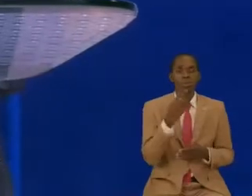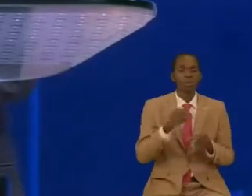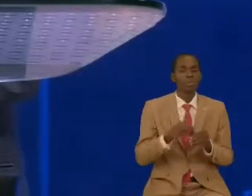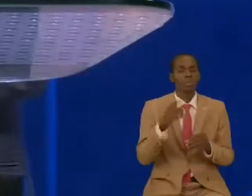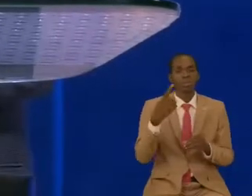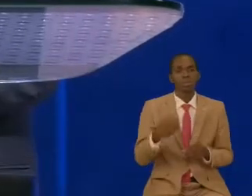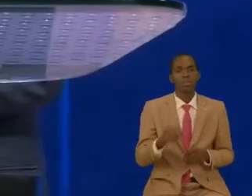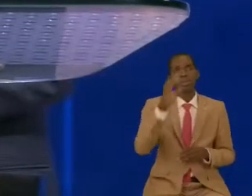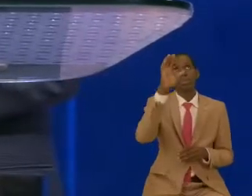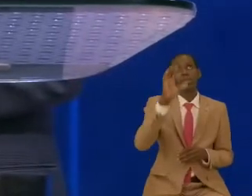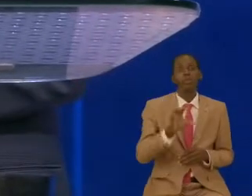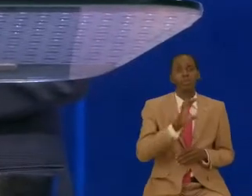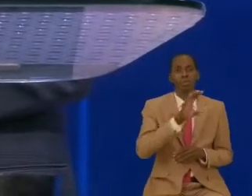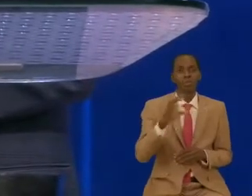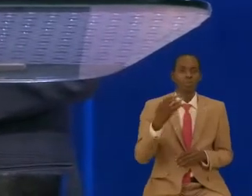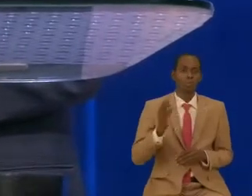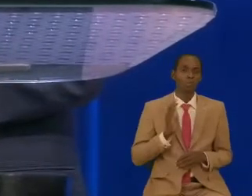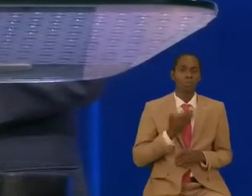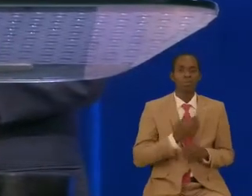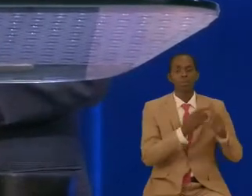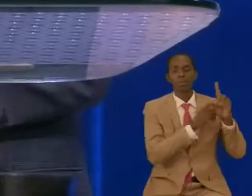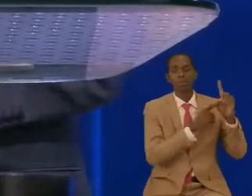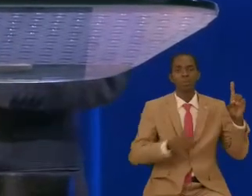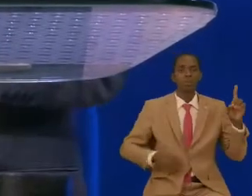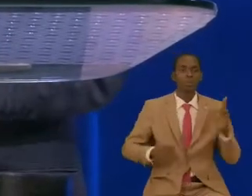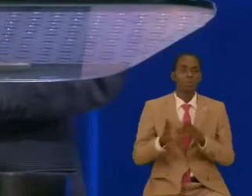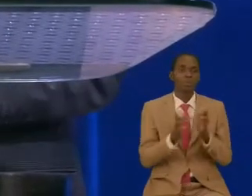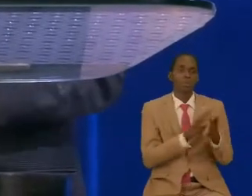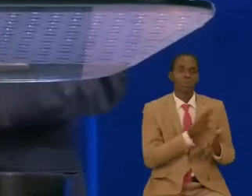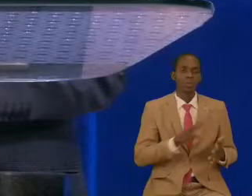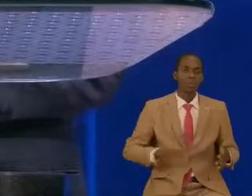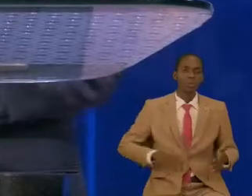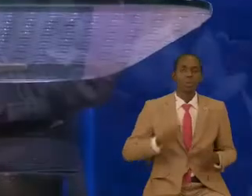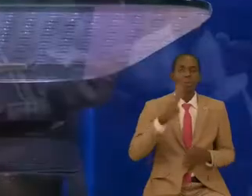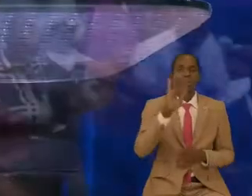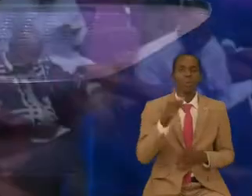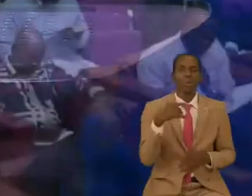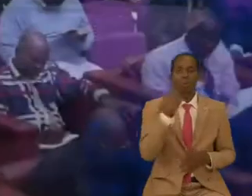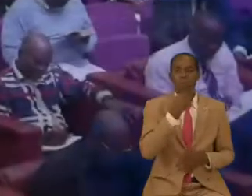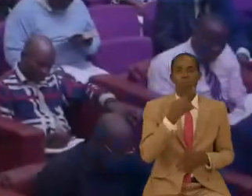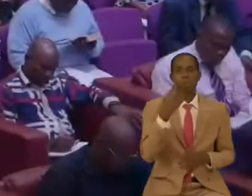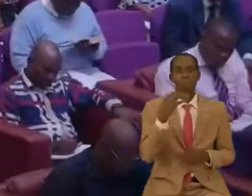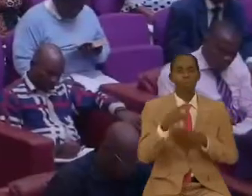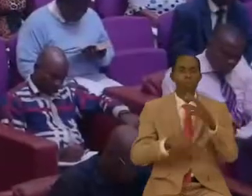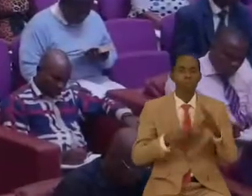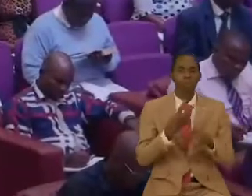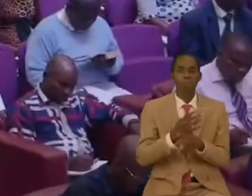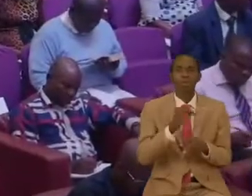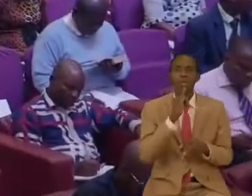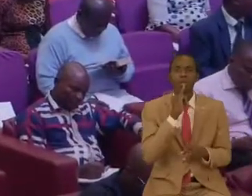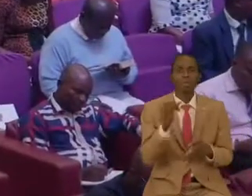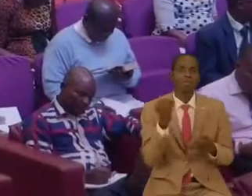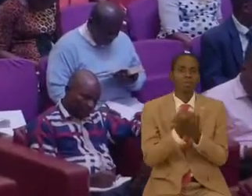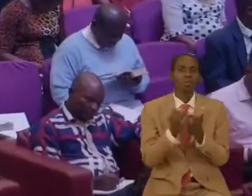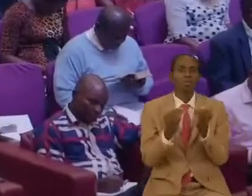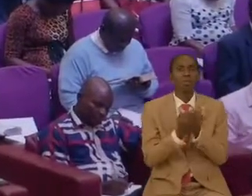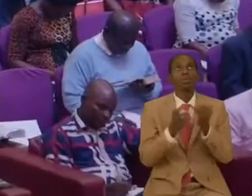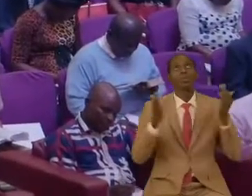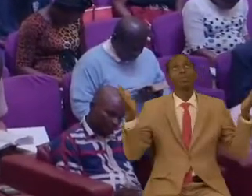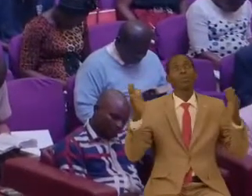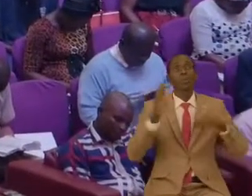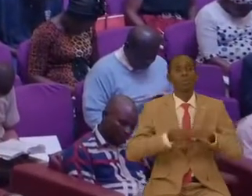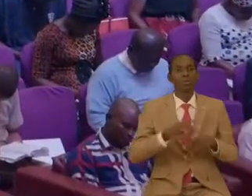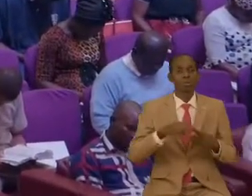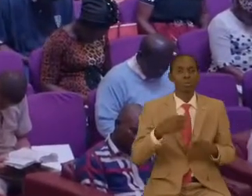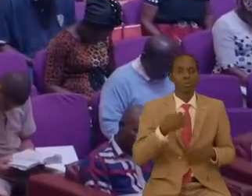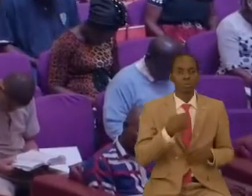the cross of our Lord Jesus Christ, by whom the world is crucified unto me, and